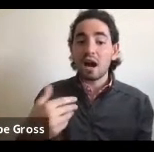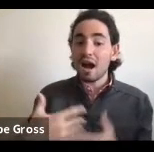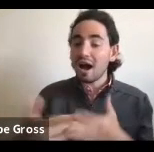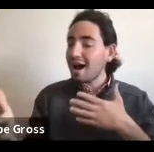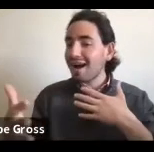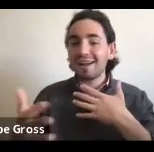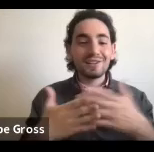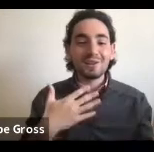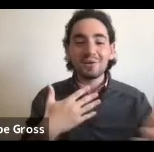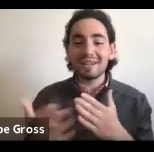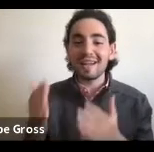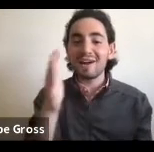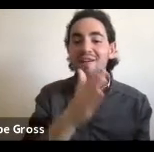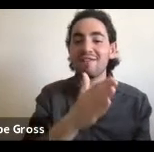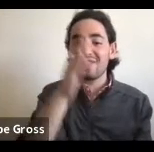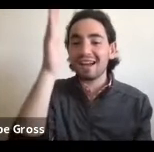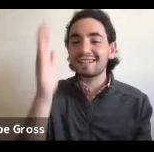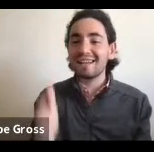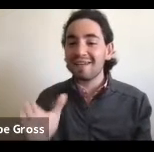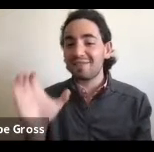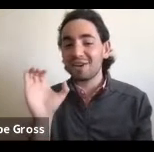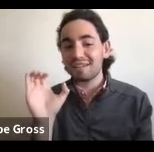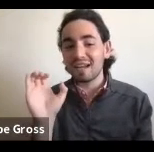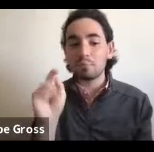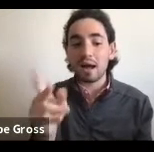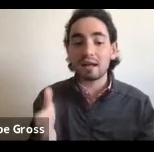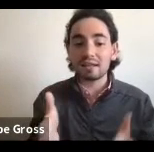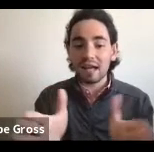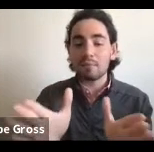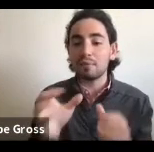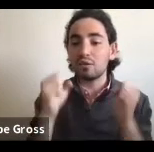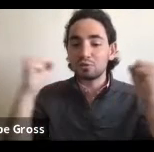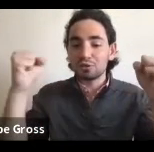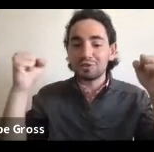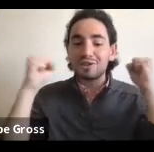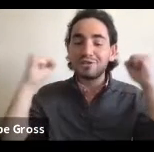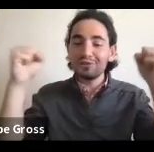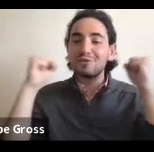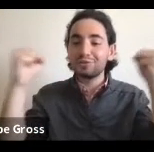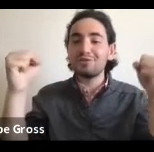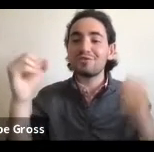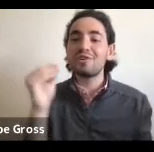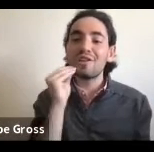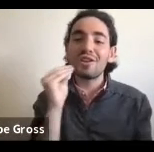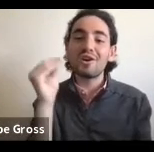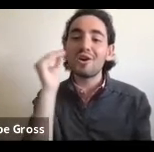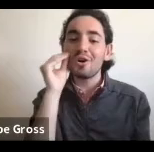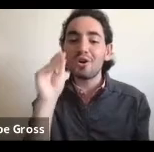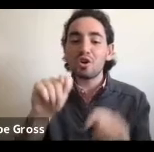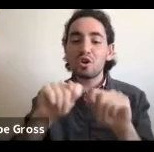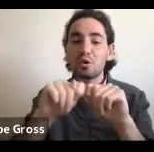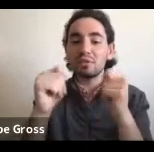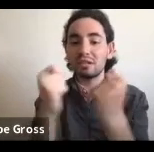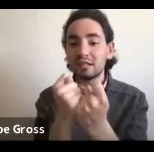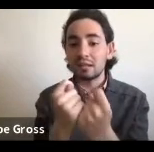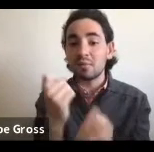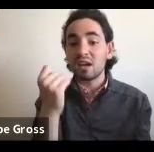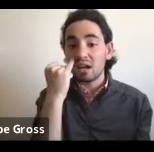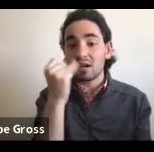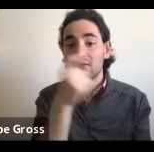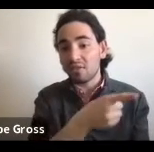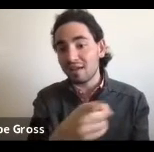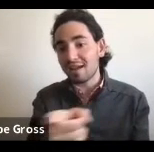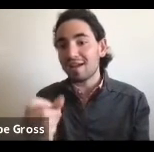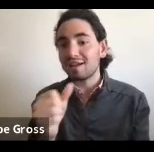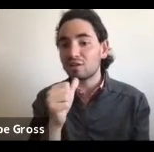Cracker Jack. I don't care if I never get back. Let me root for the